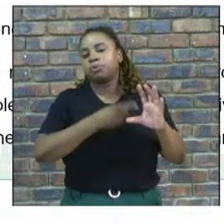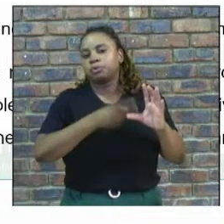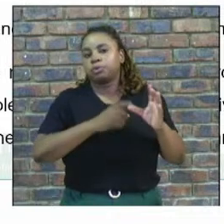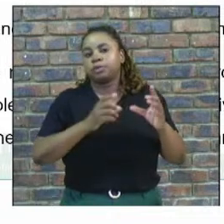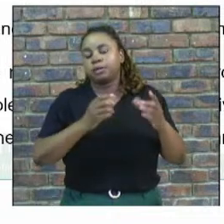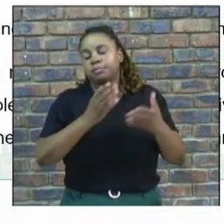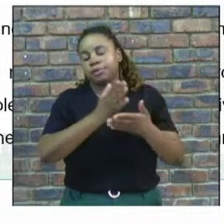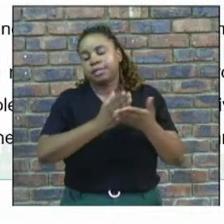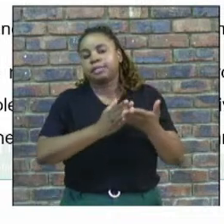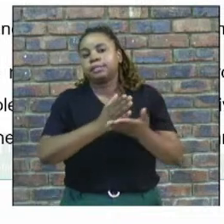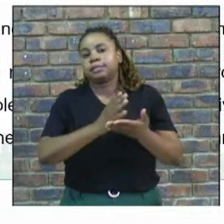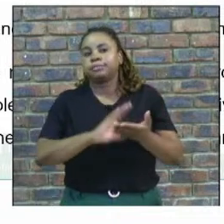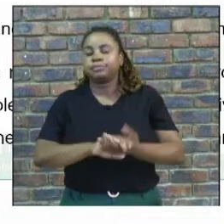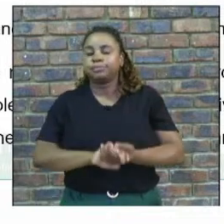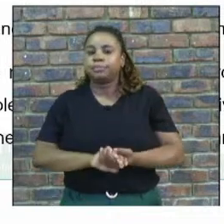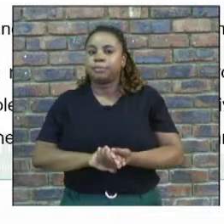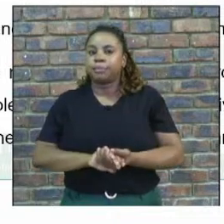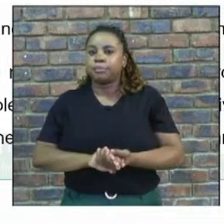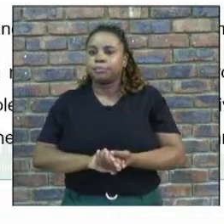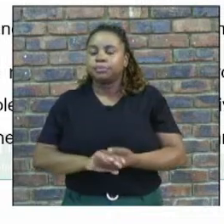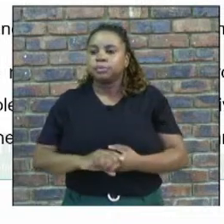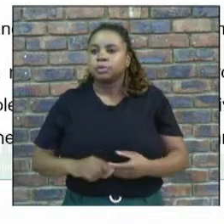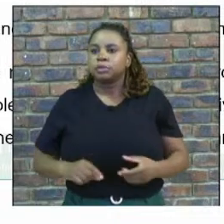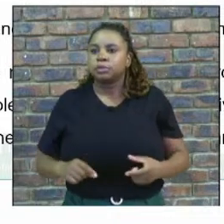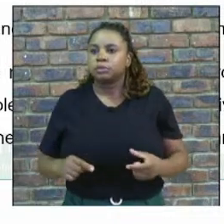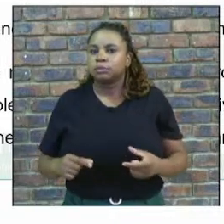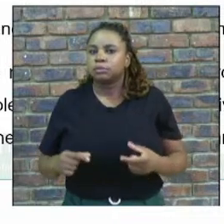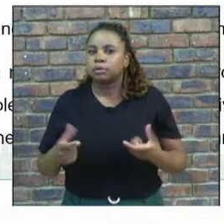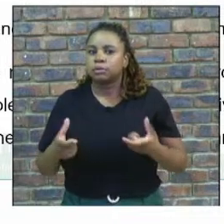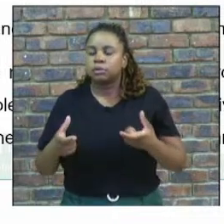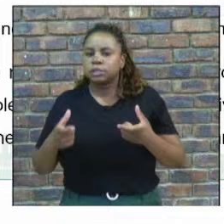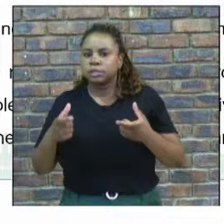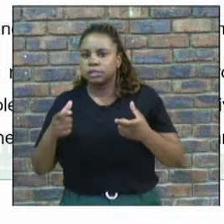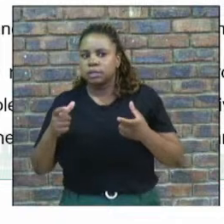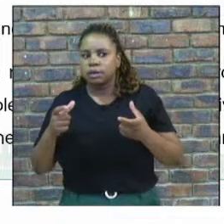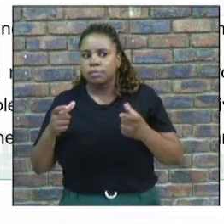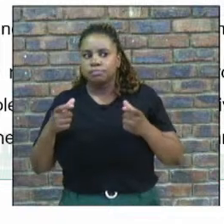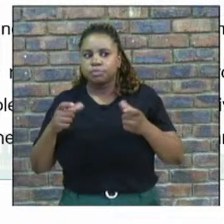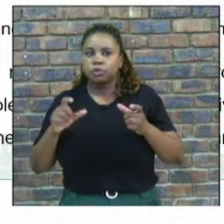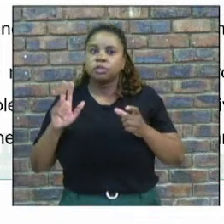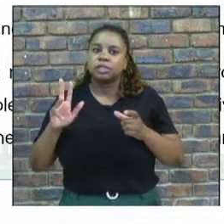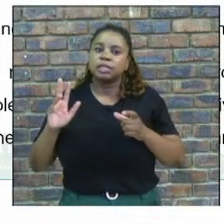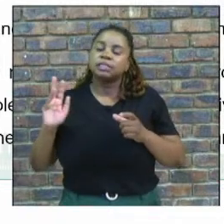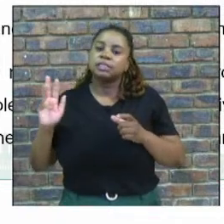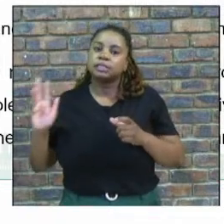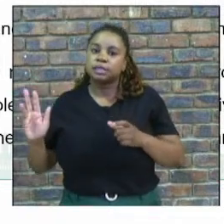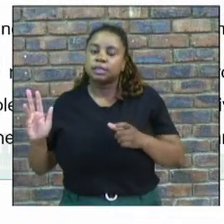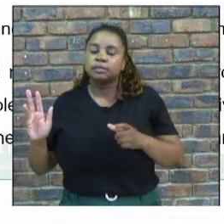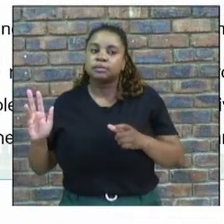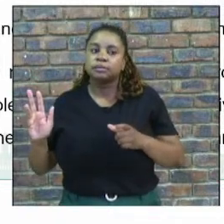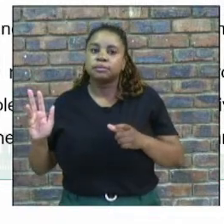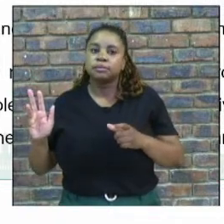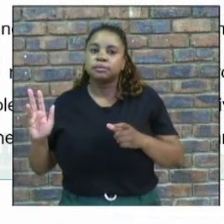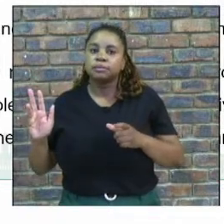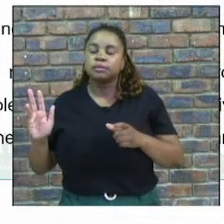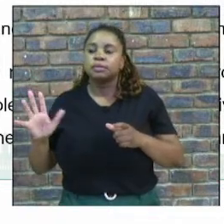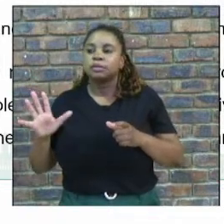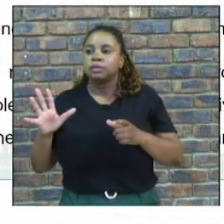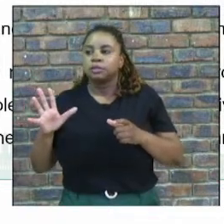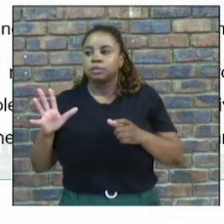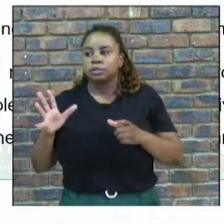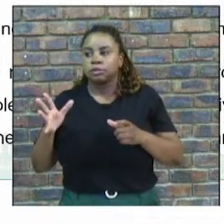for restriction or prohibition of exploration and production on certain land or